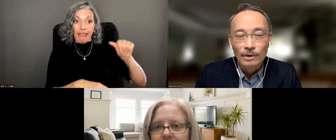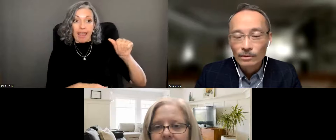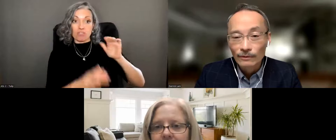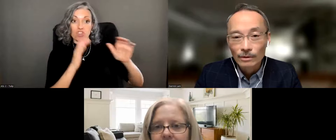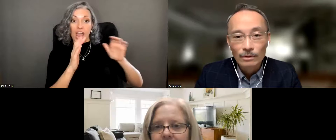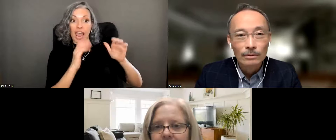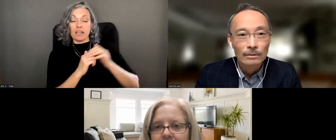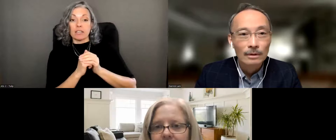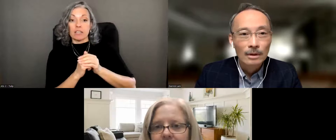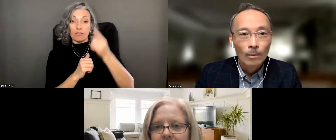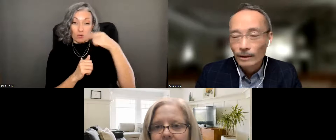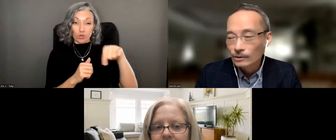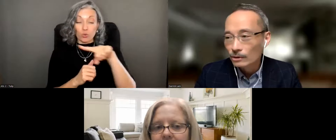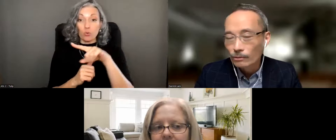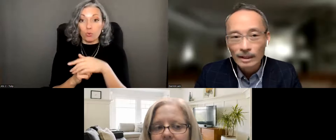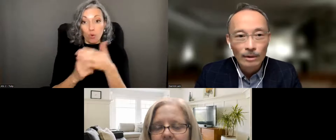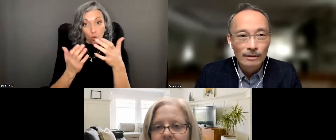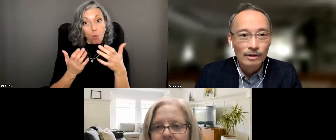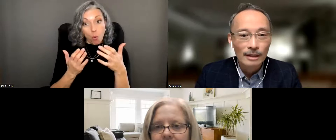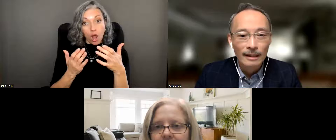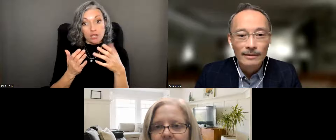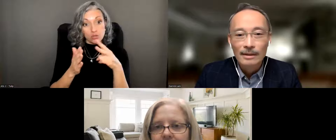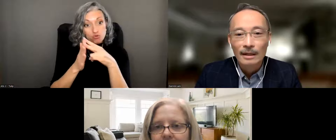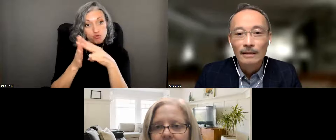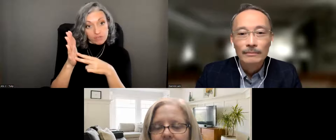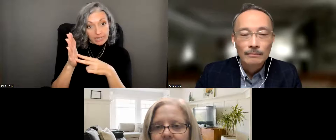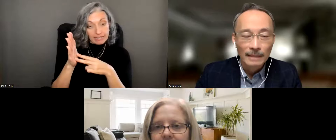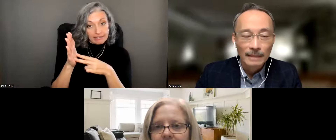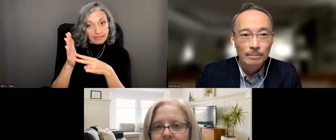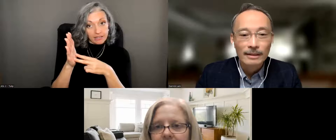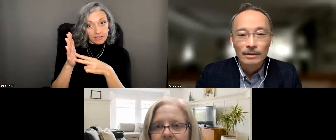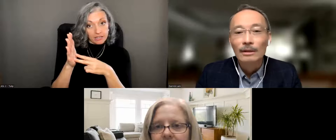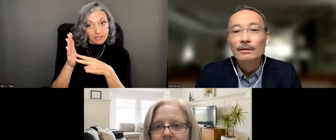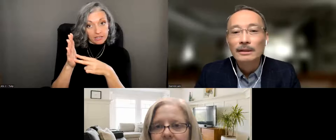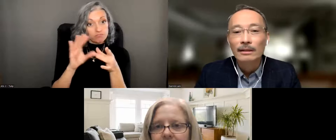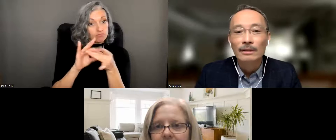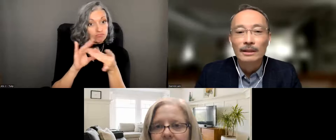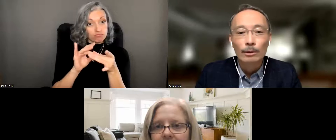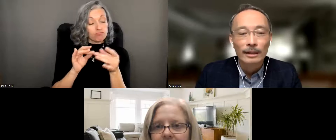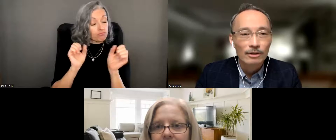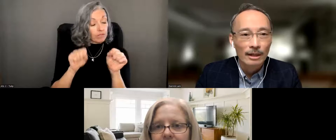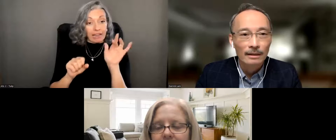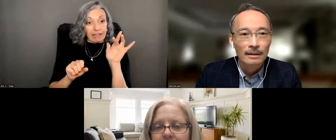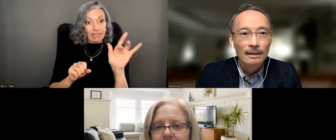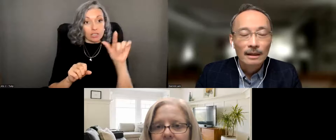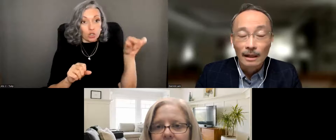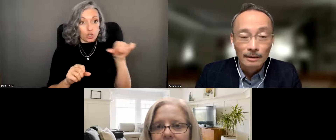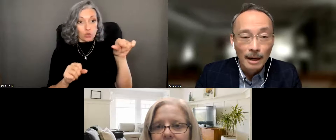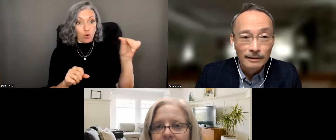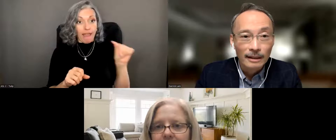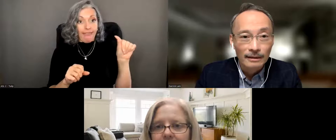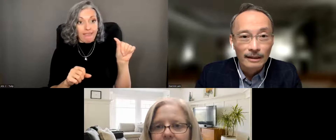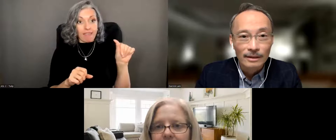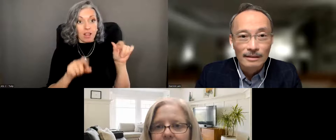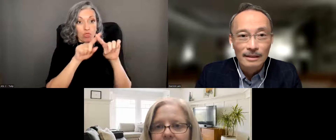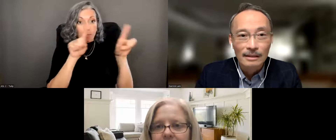so for those of you who wants to read what she has mentioned, please, click on the Q&A chat, the